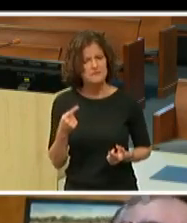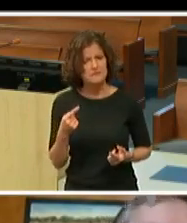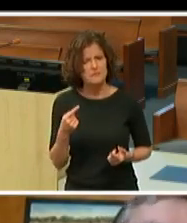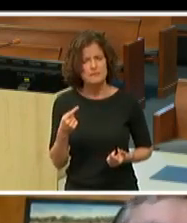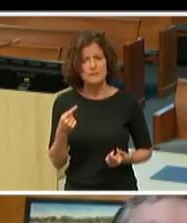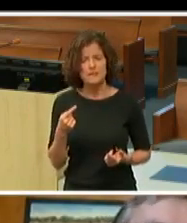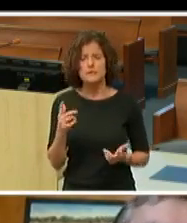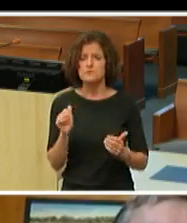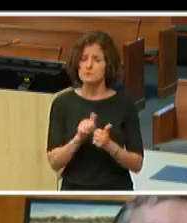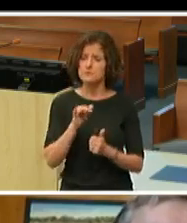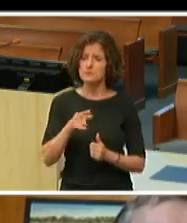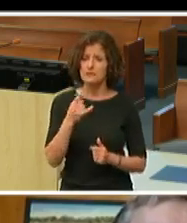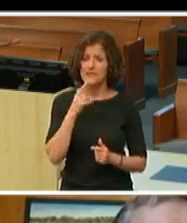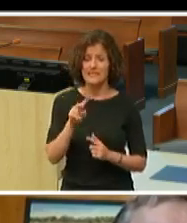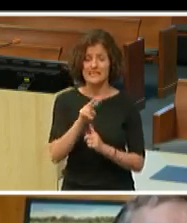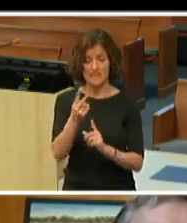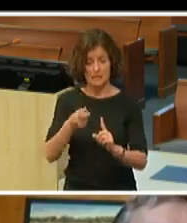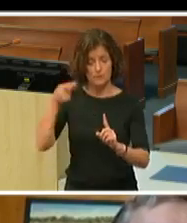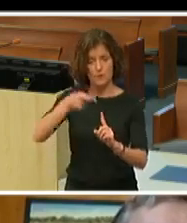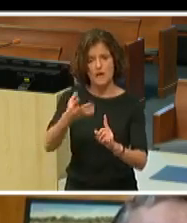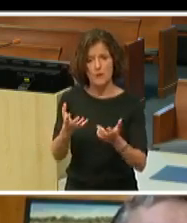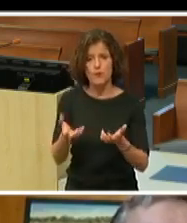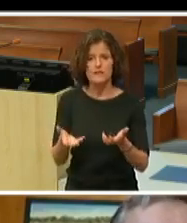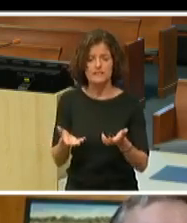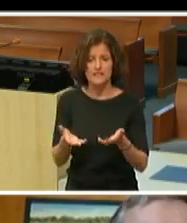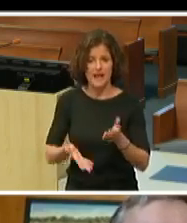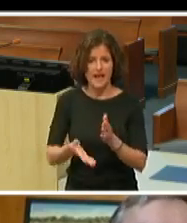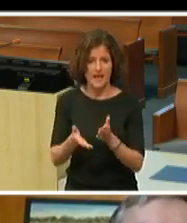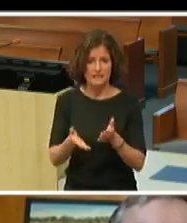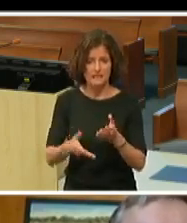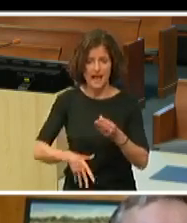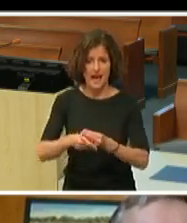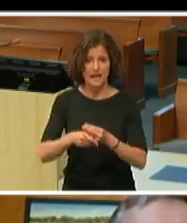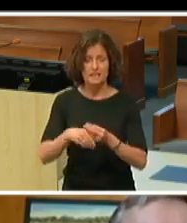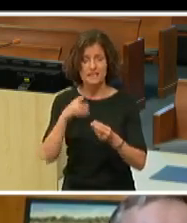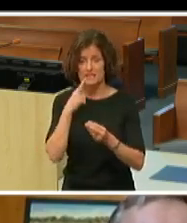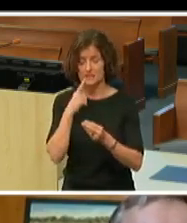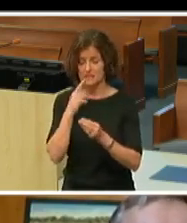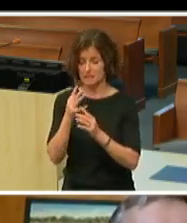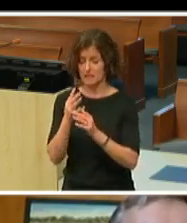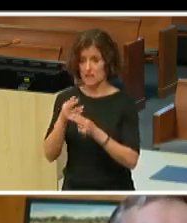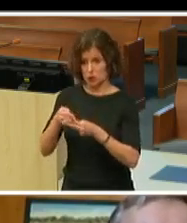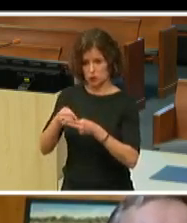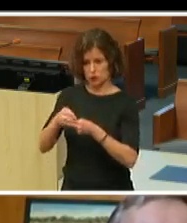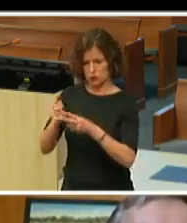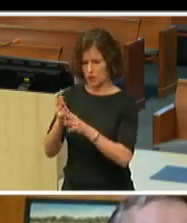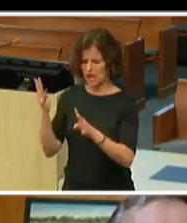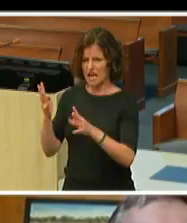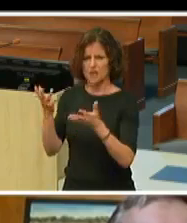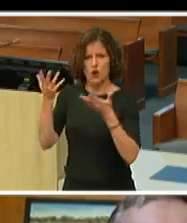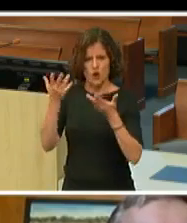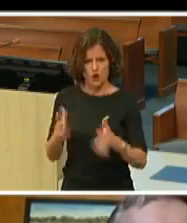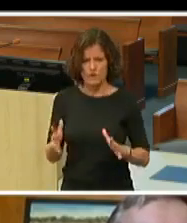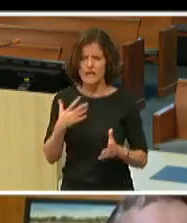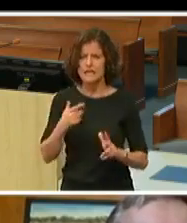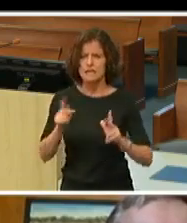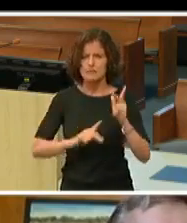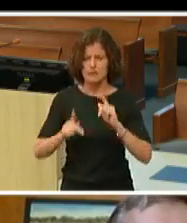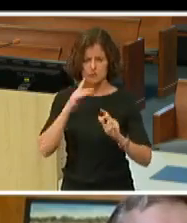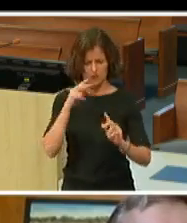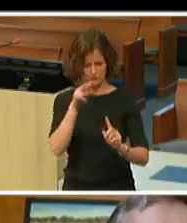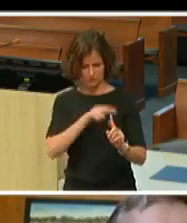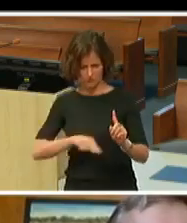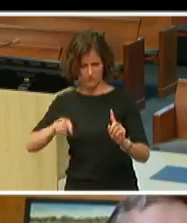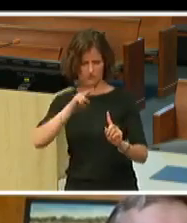having said that too, the second point I wanted to make was the fact that the lines are so short tells me that already people are kind of